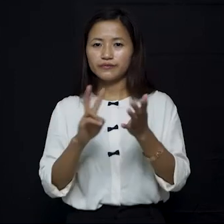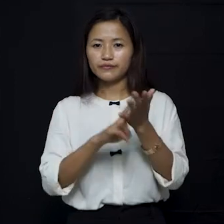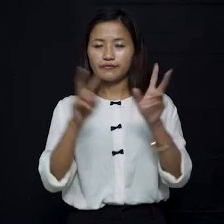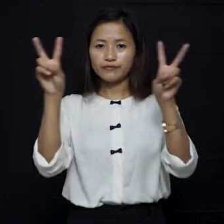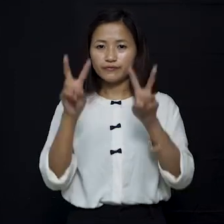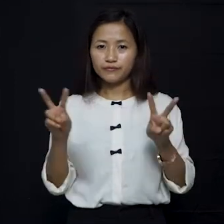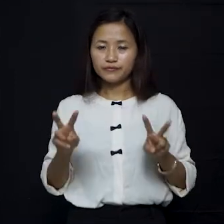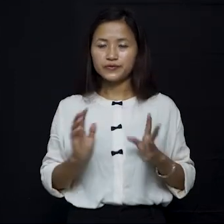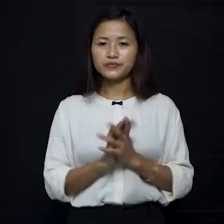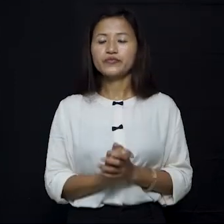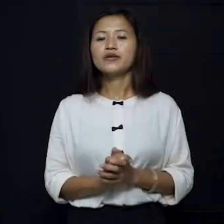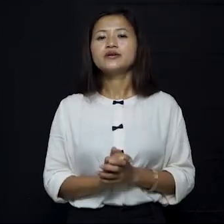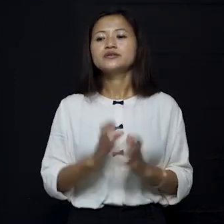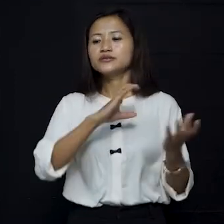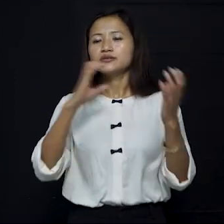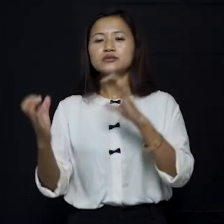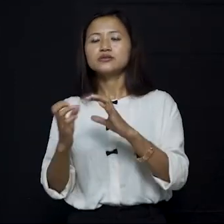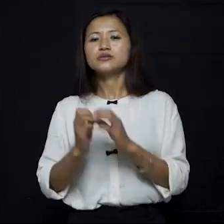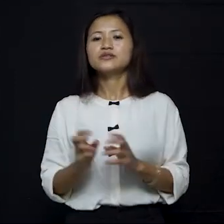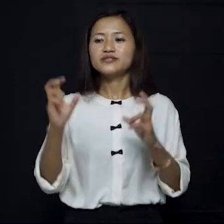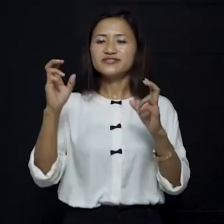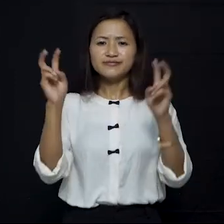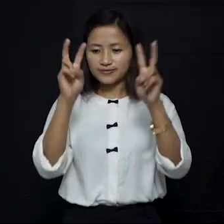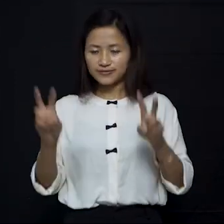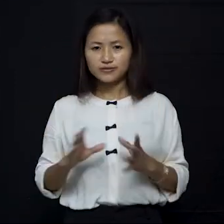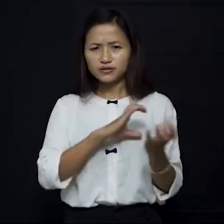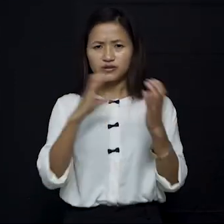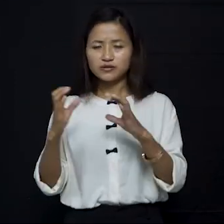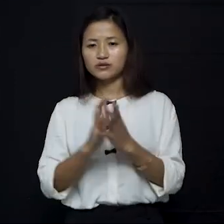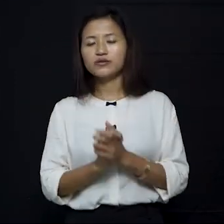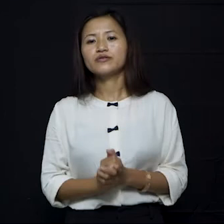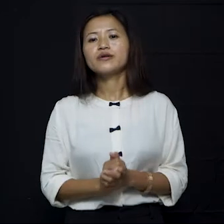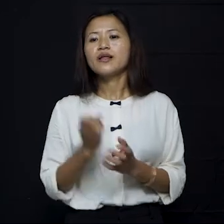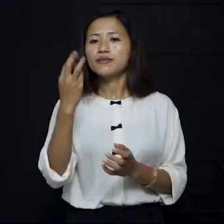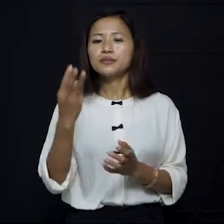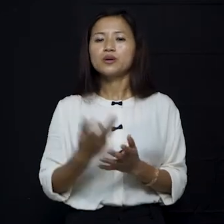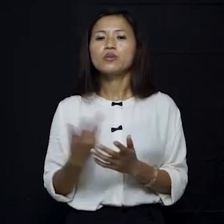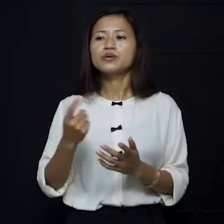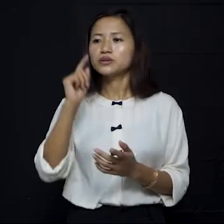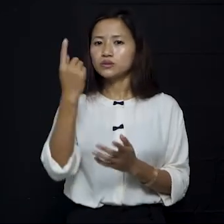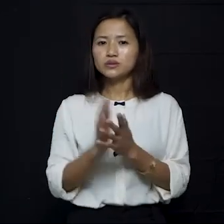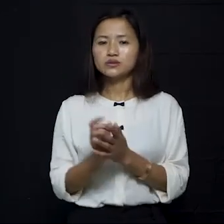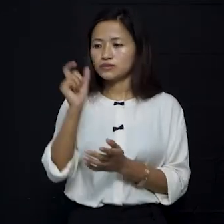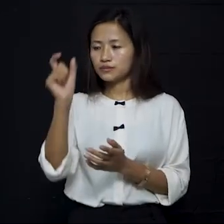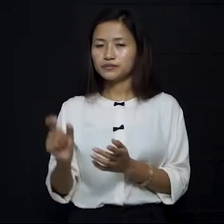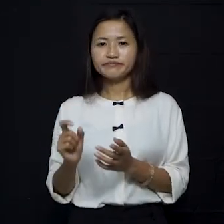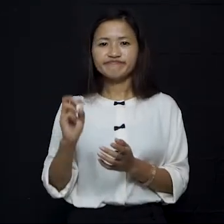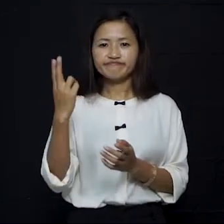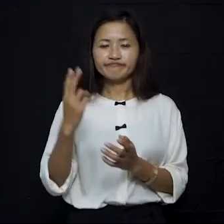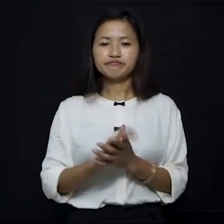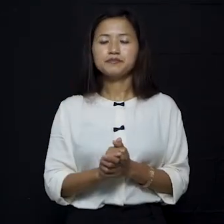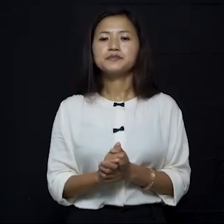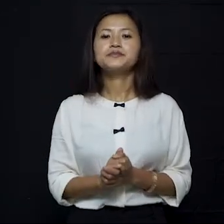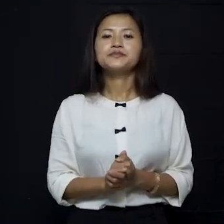okay? Verb changes with the change of numbers, whether it's singular or plural, right? And also, the next point